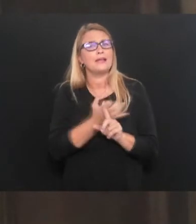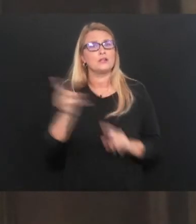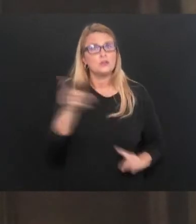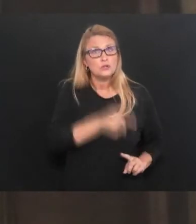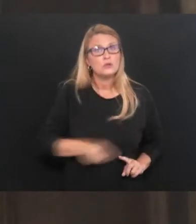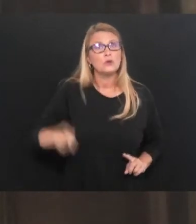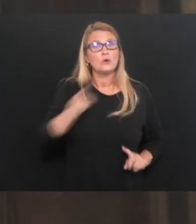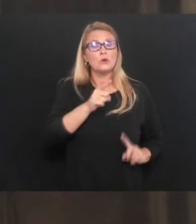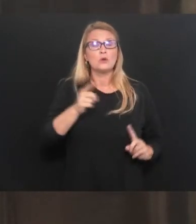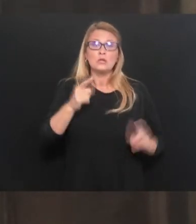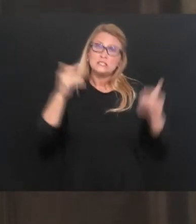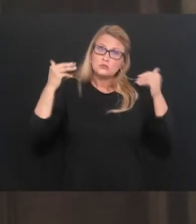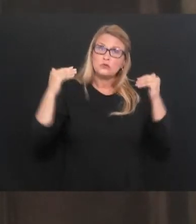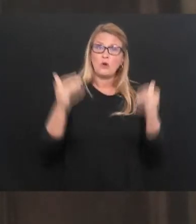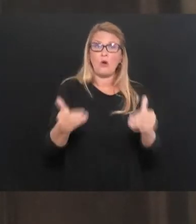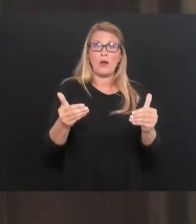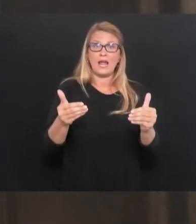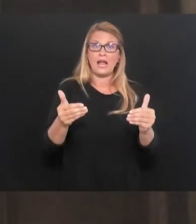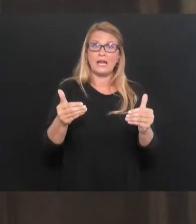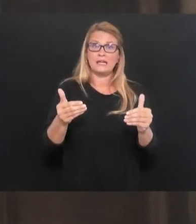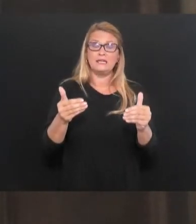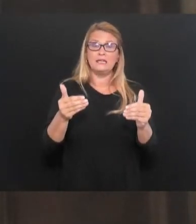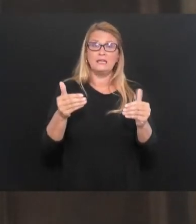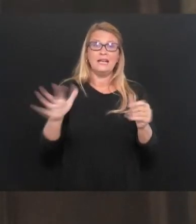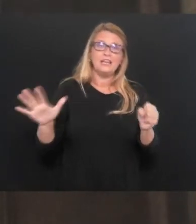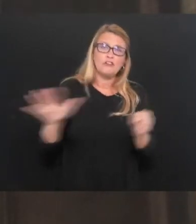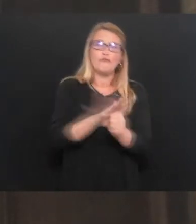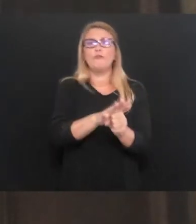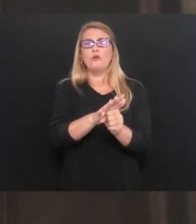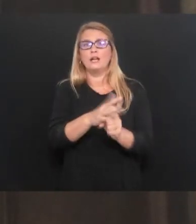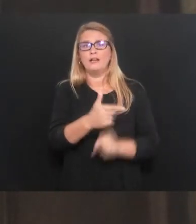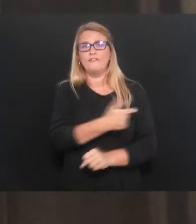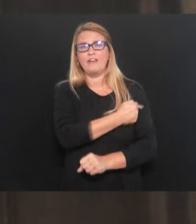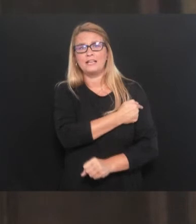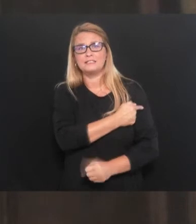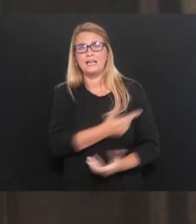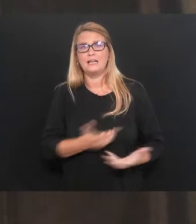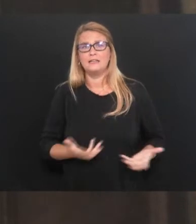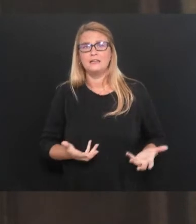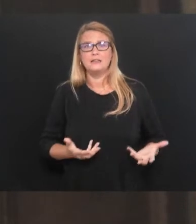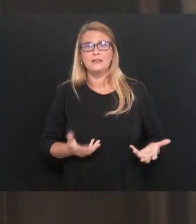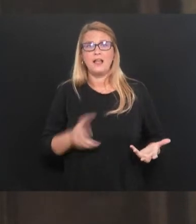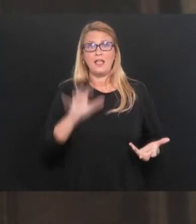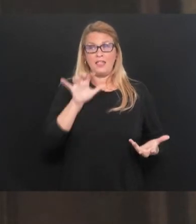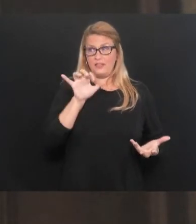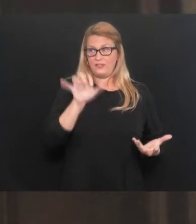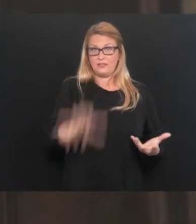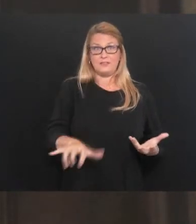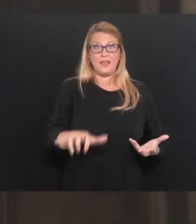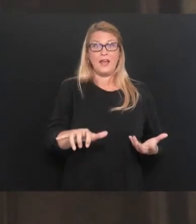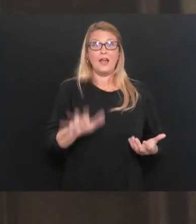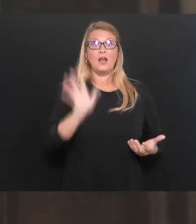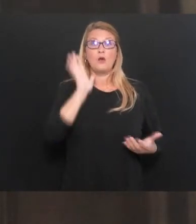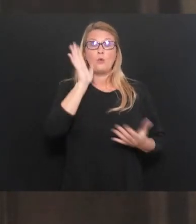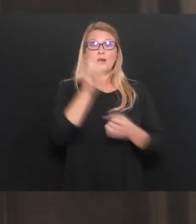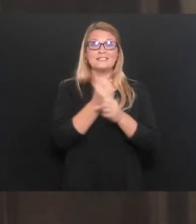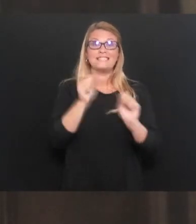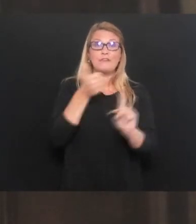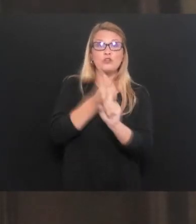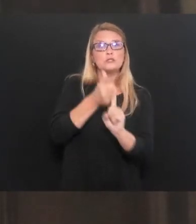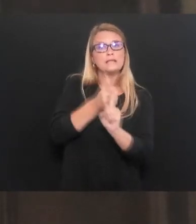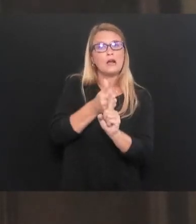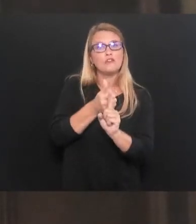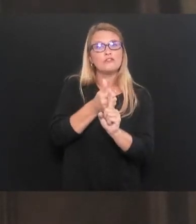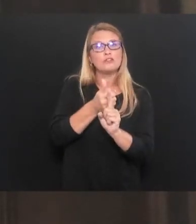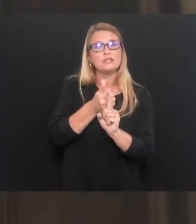to take the choose to be fully vaccinated, because doing that, you likely will save yourself